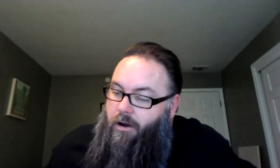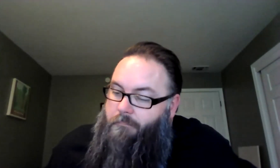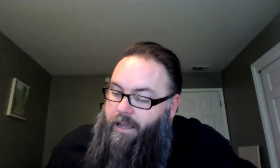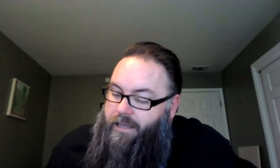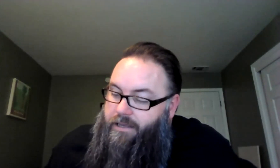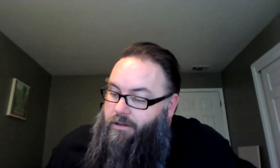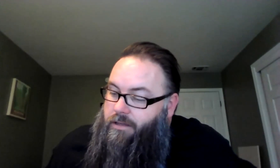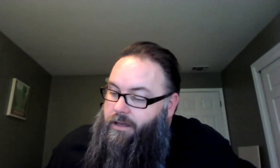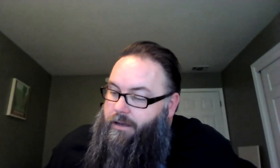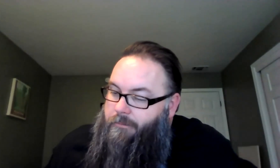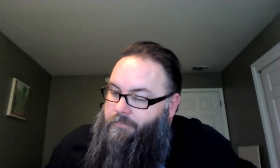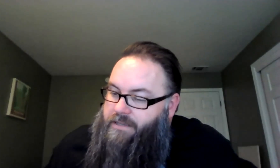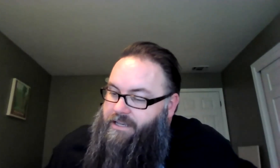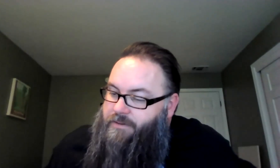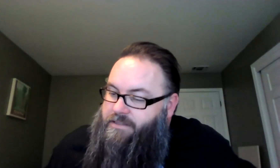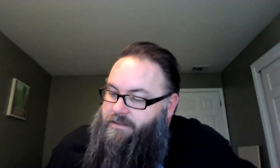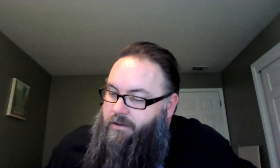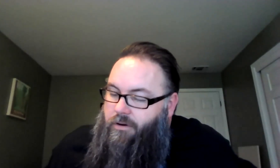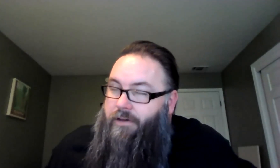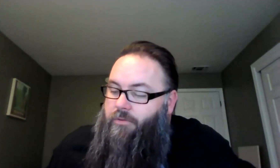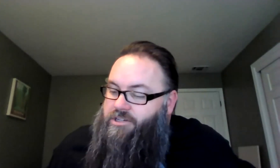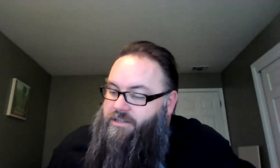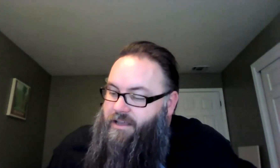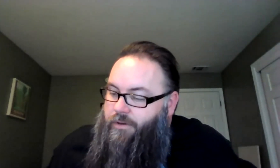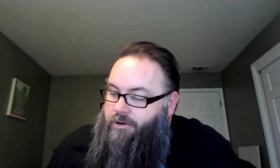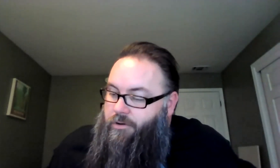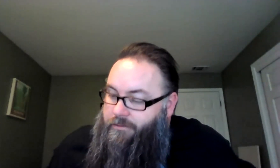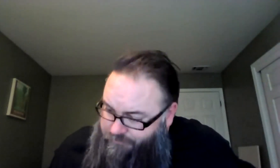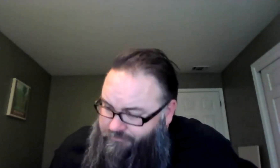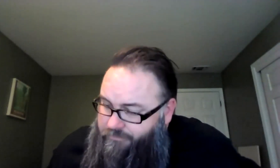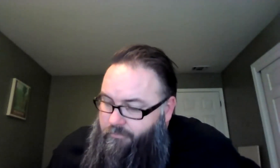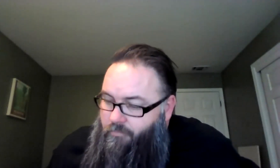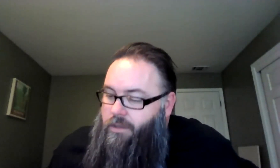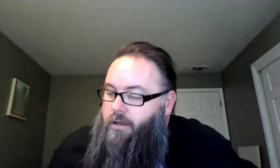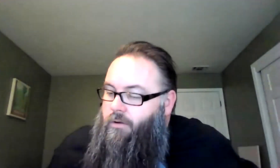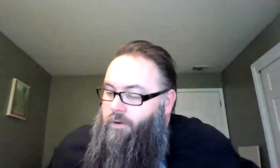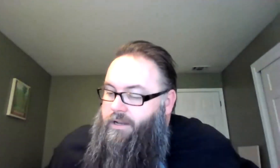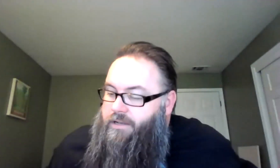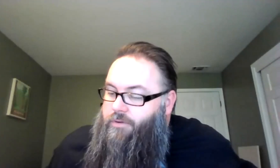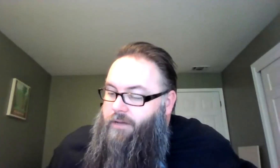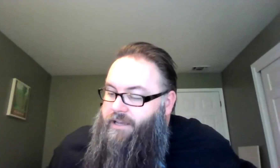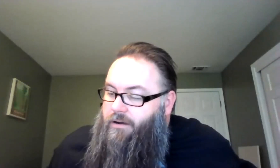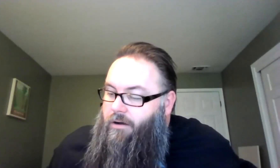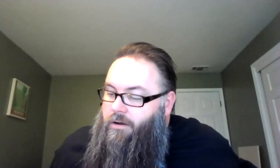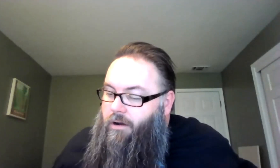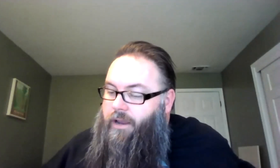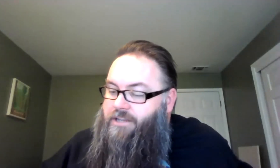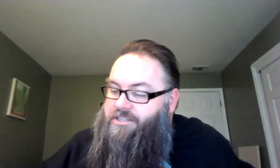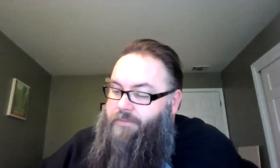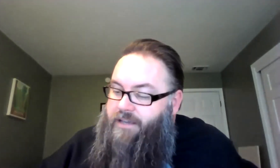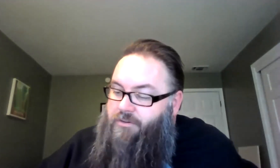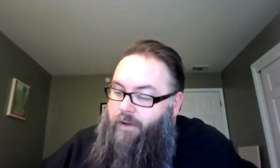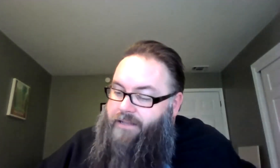about our biennial assessments, or evaluations that we are doing. We're going to do an update on